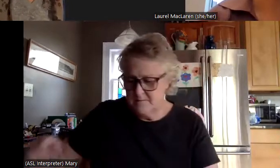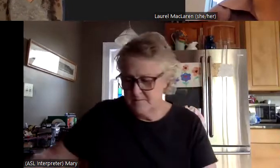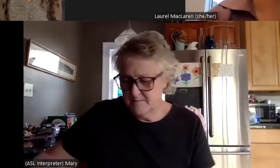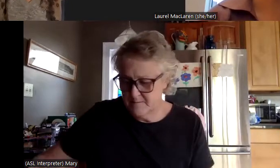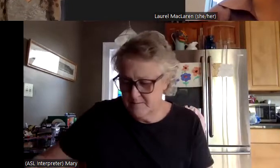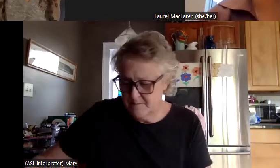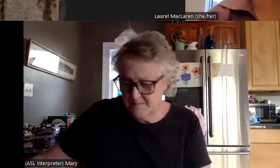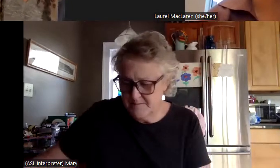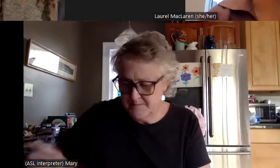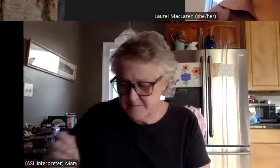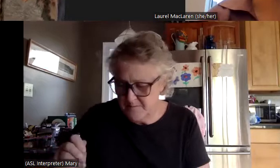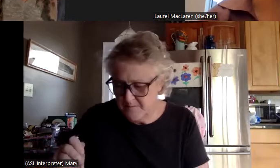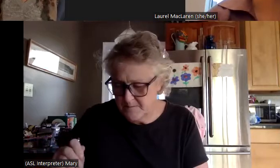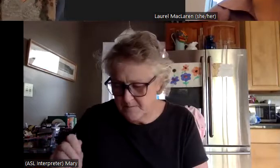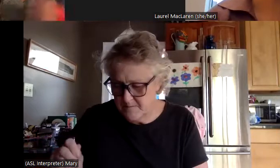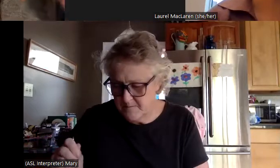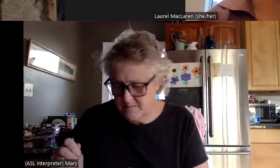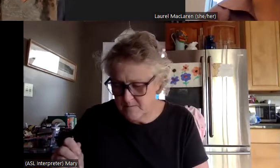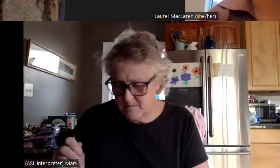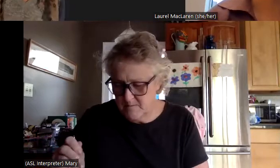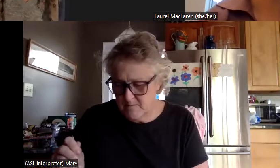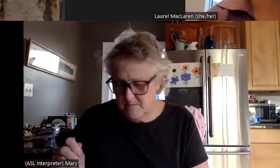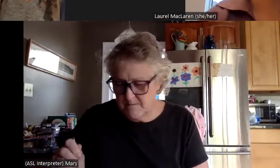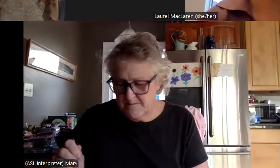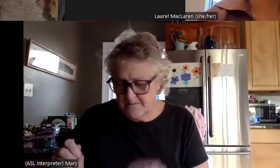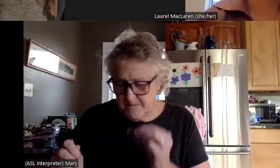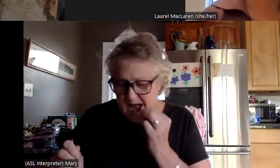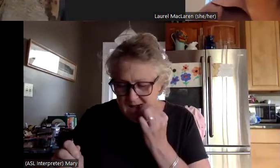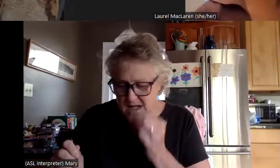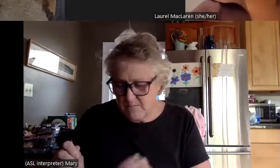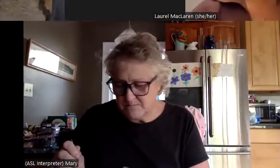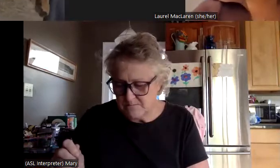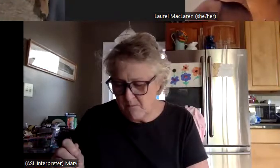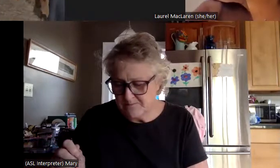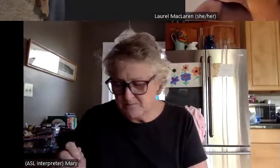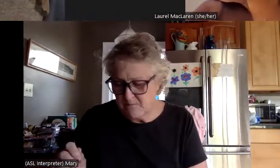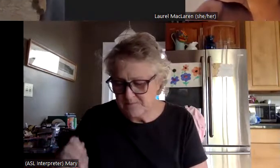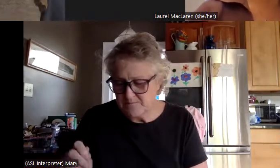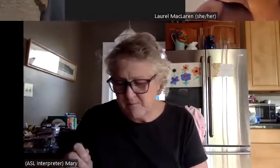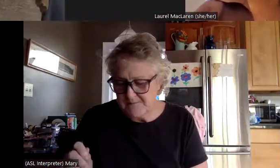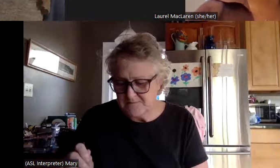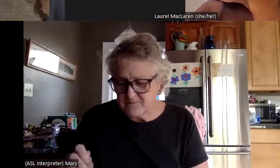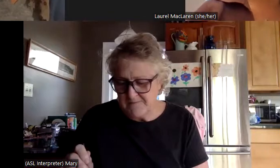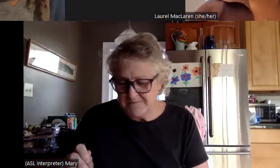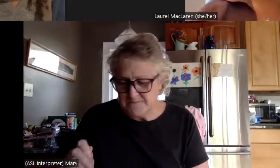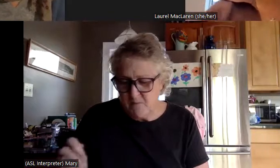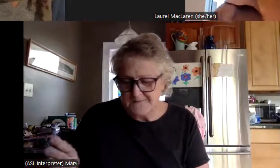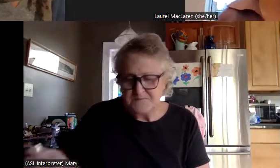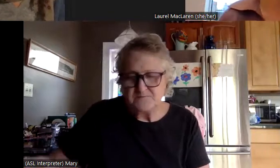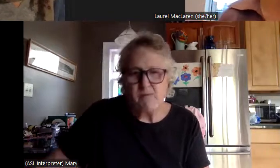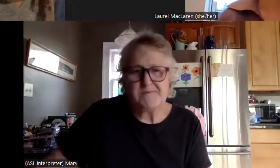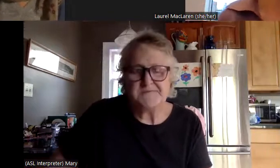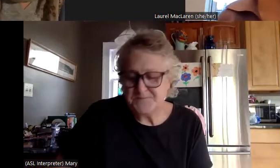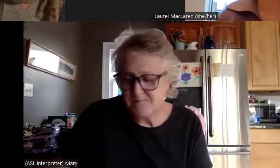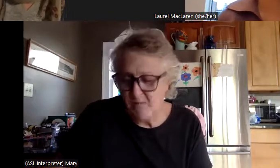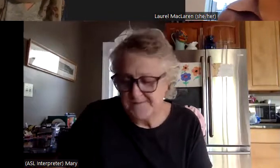kids, and and a husband that prefers to fly planes over riding horses. Yeah. Yeah. Yeah. So